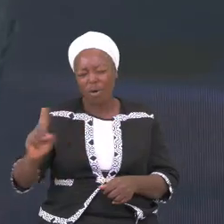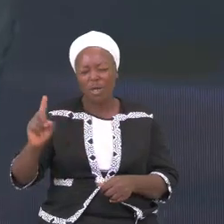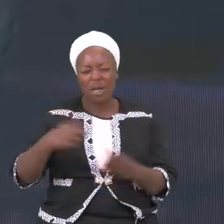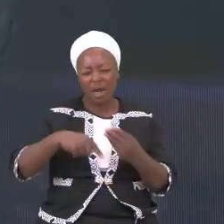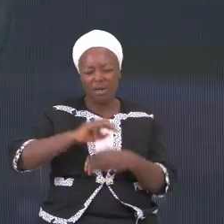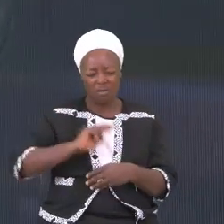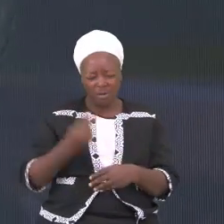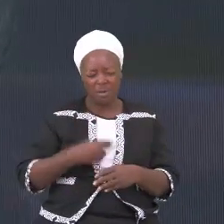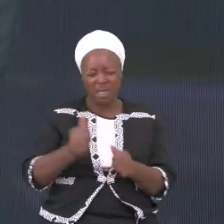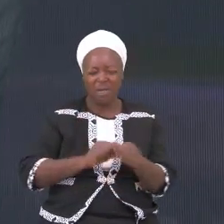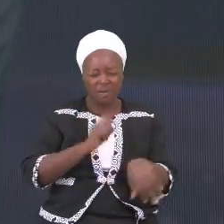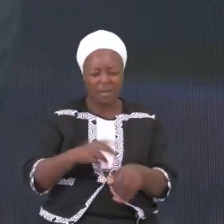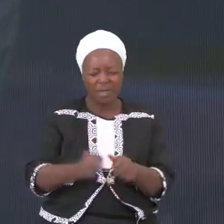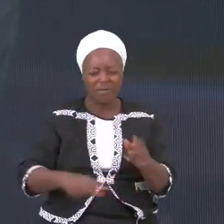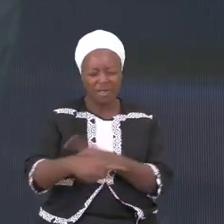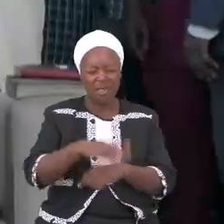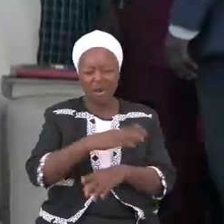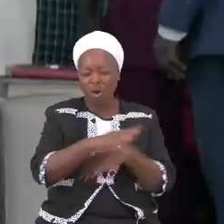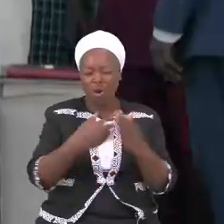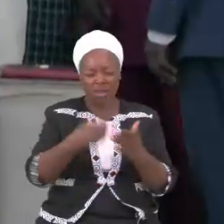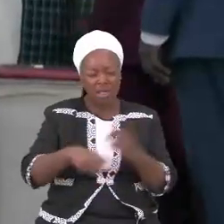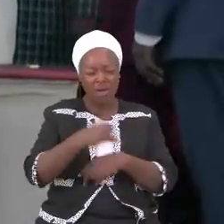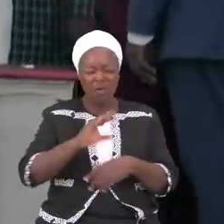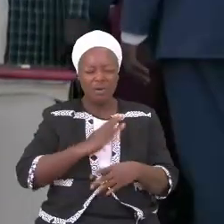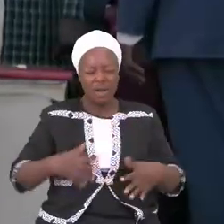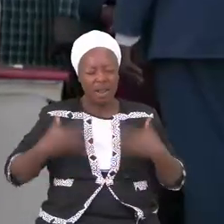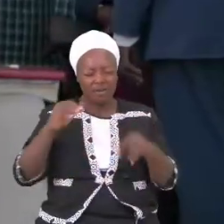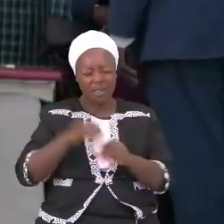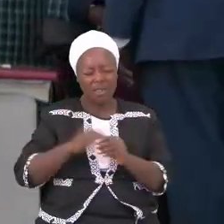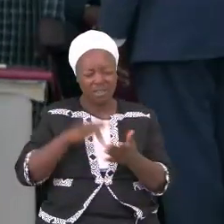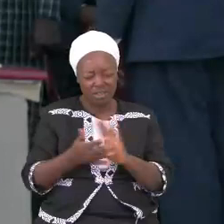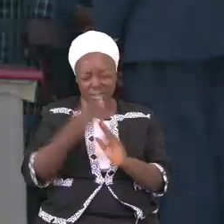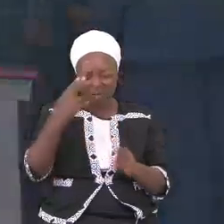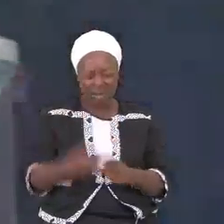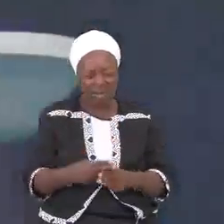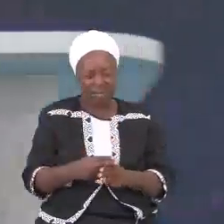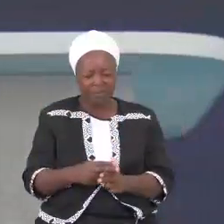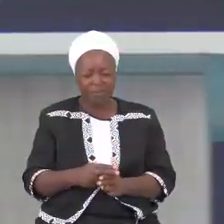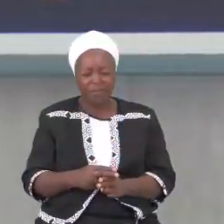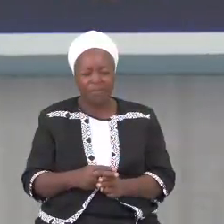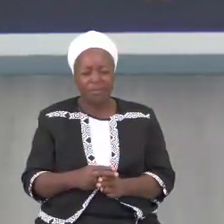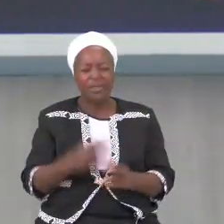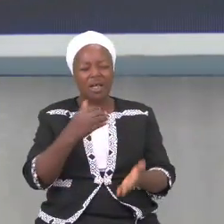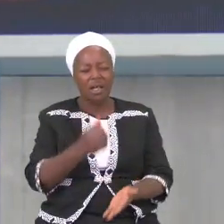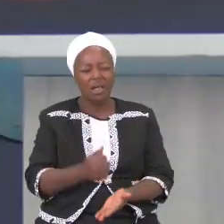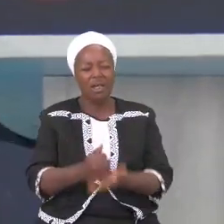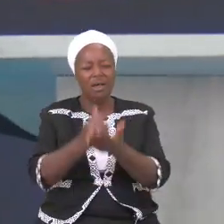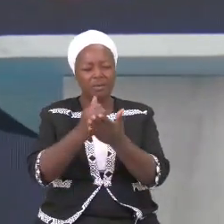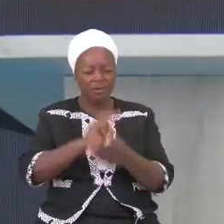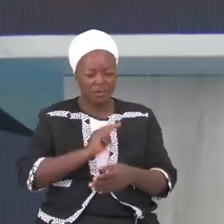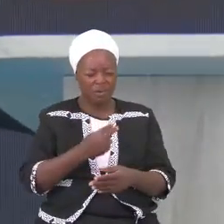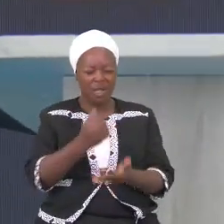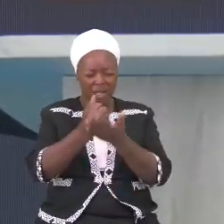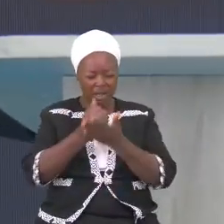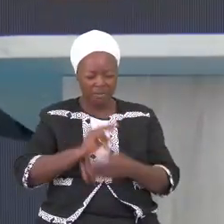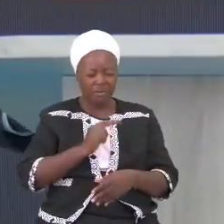days of our life, in Jesus' name. Help us, Lord, as we come to worship, to forget